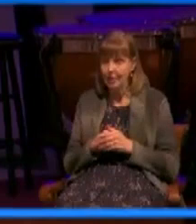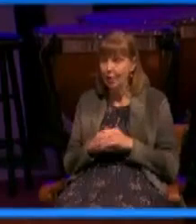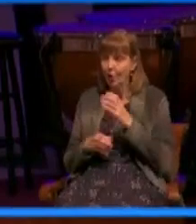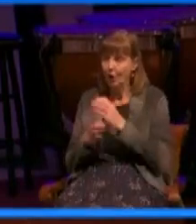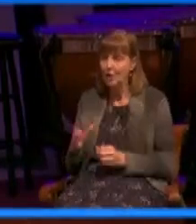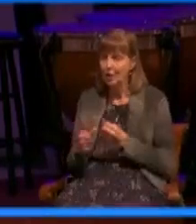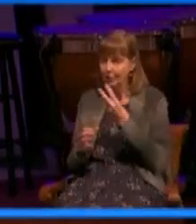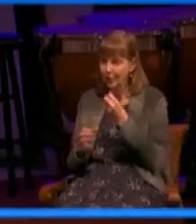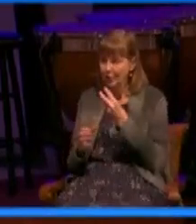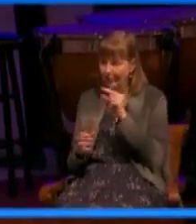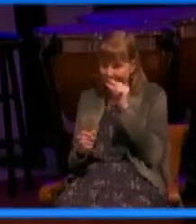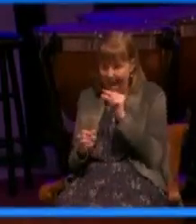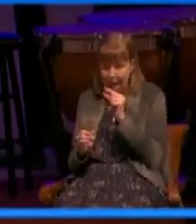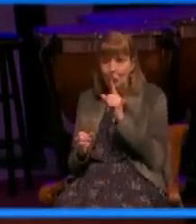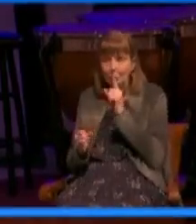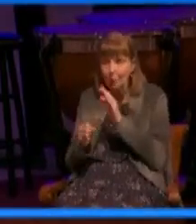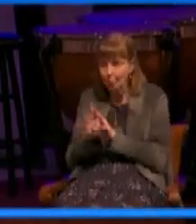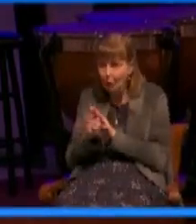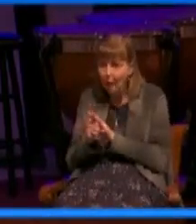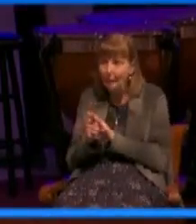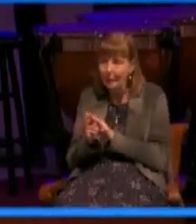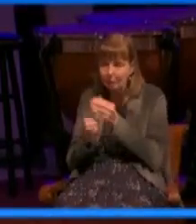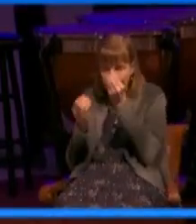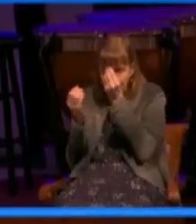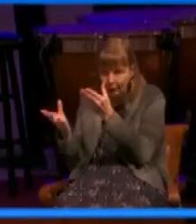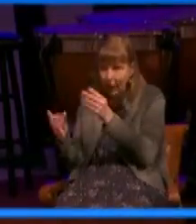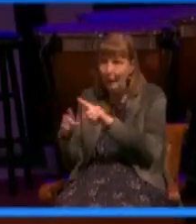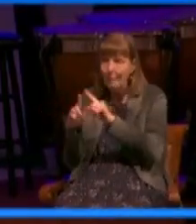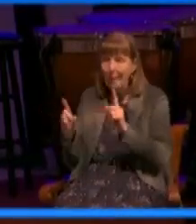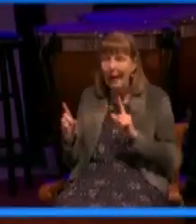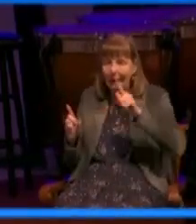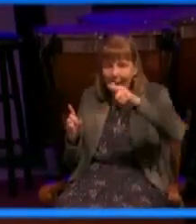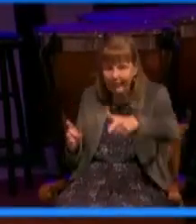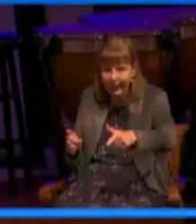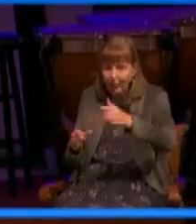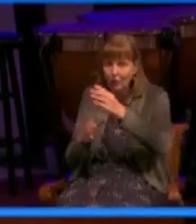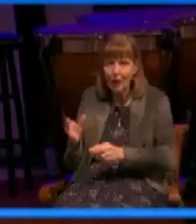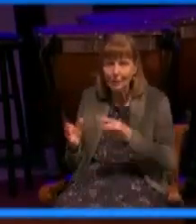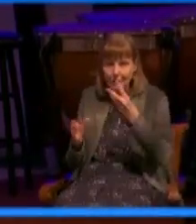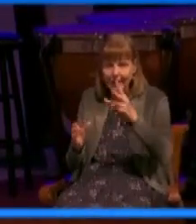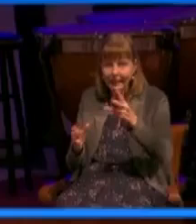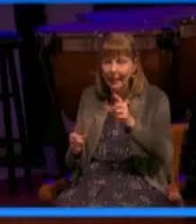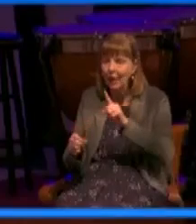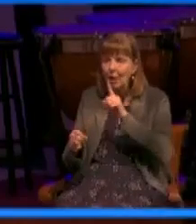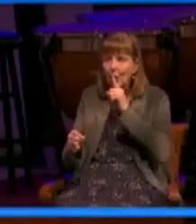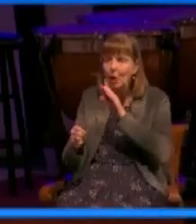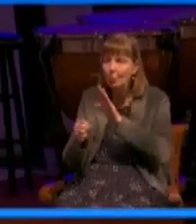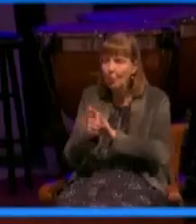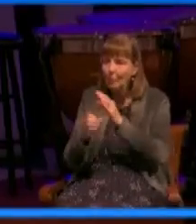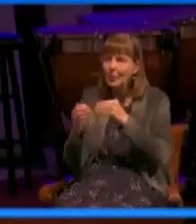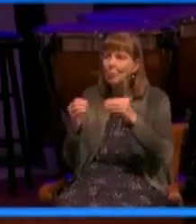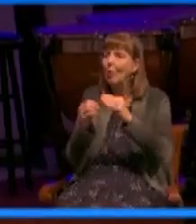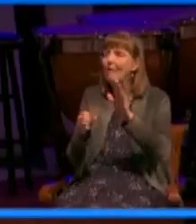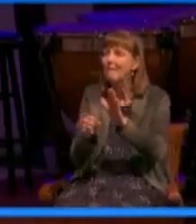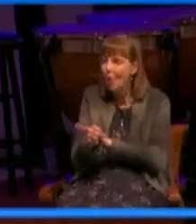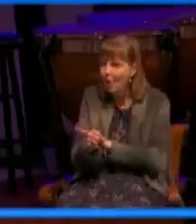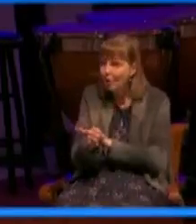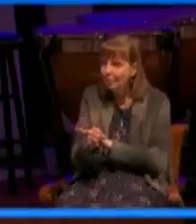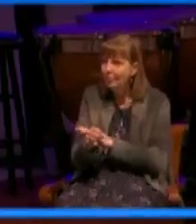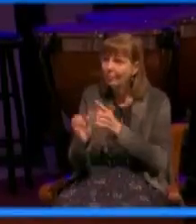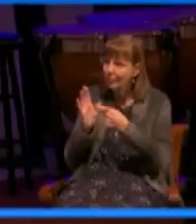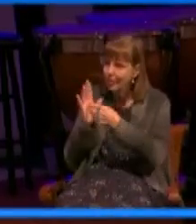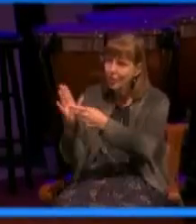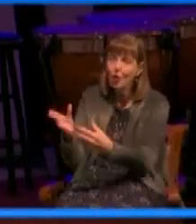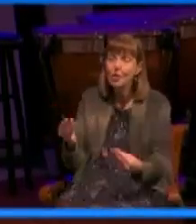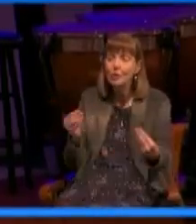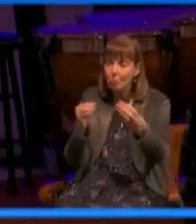chapter 17, we have the promise more full. God is building in the purpose. Now the question is, why is